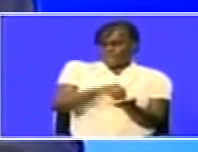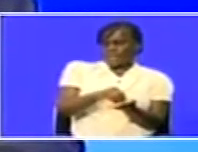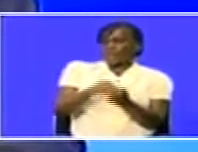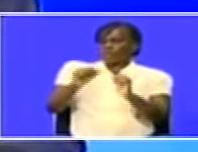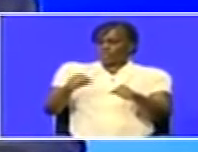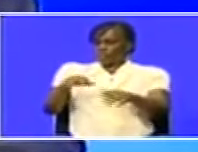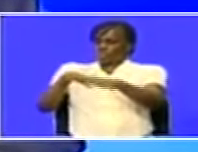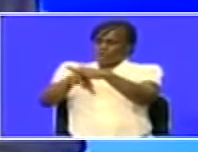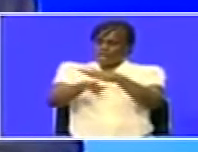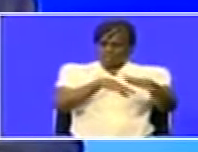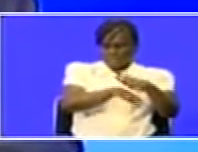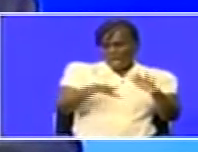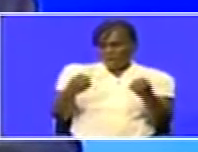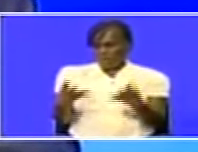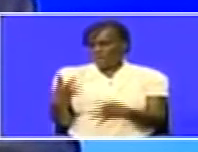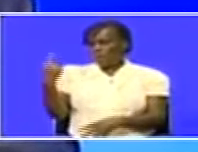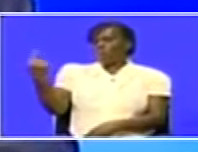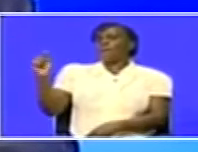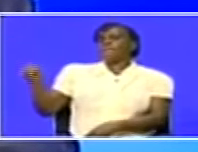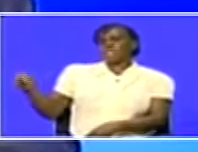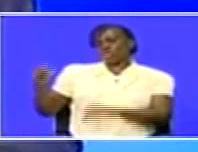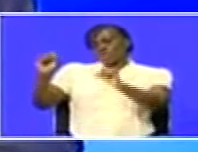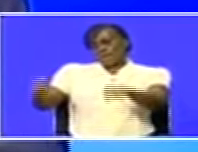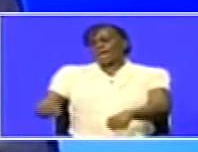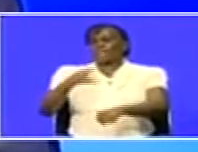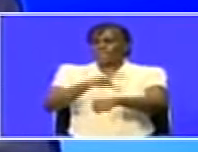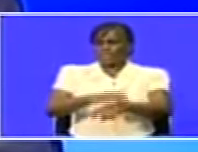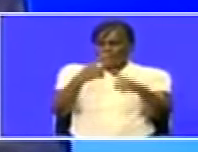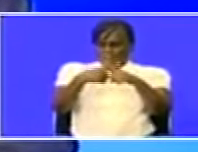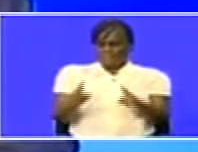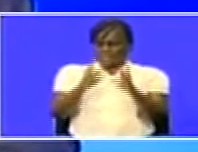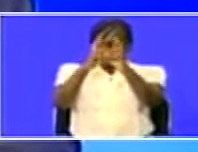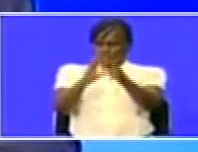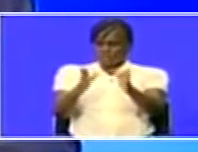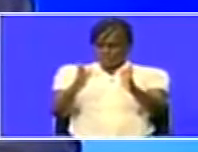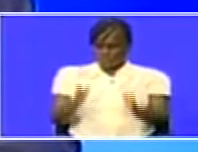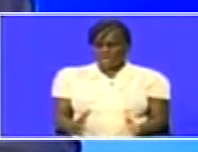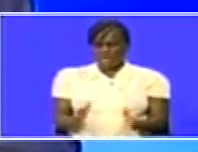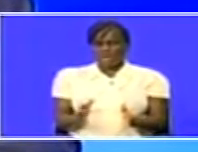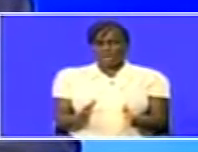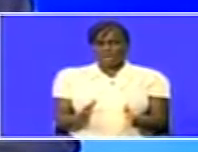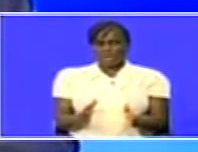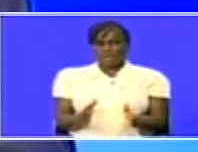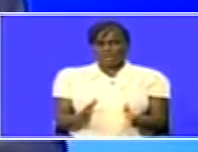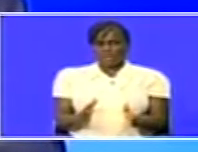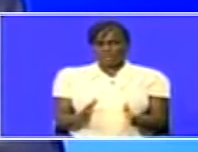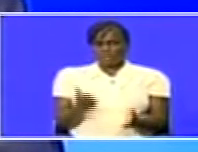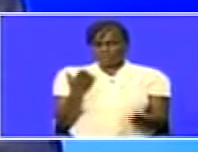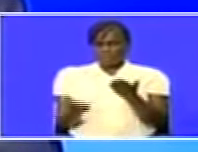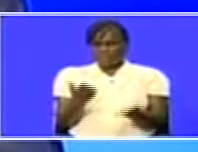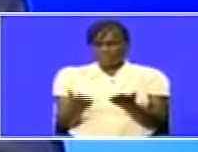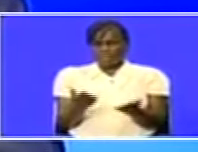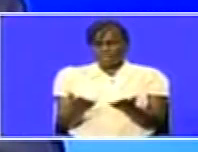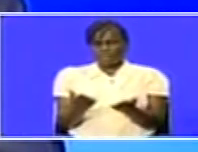access their money up to a maximum of 1 million Kenya shillings. But as fate gave to Chase Bank customers with one hand, it appeared to take